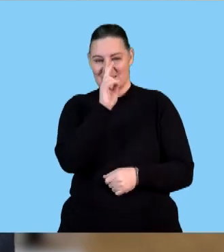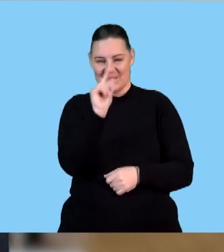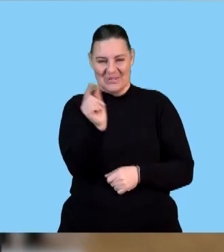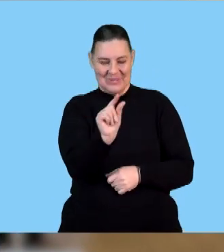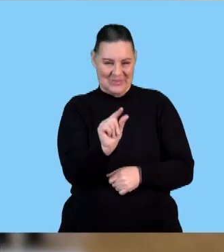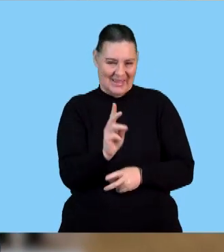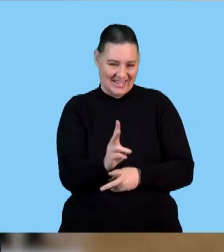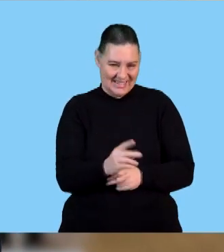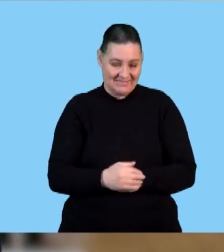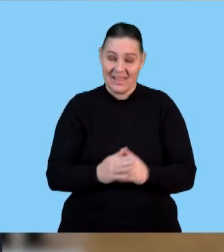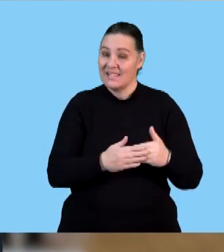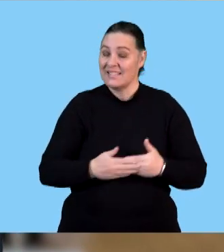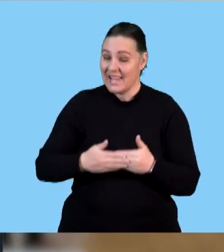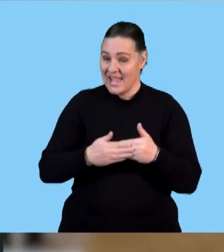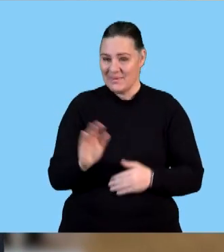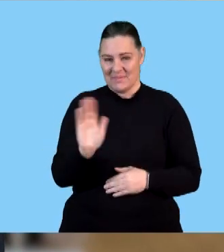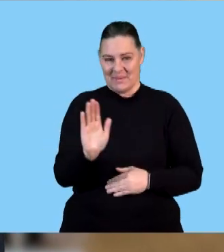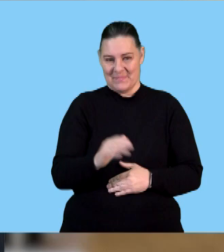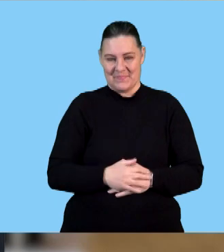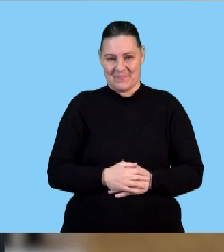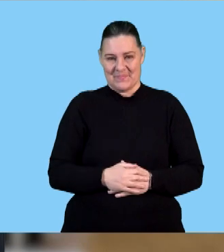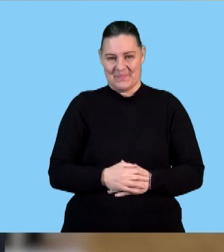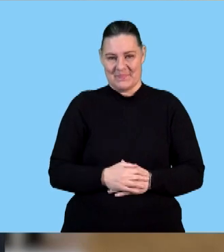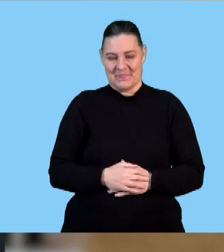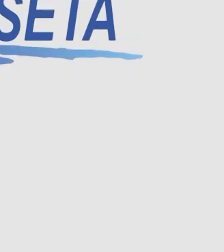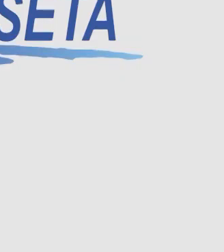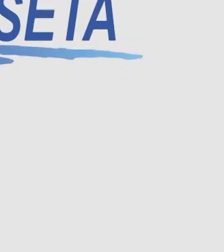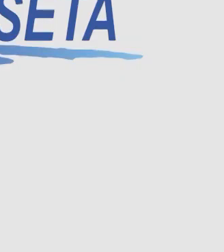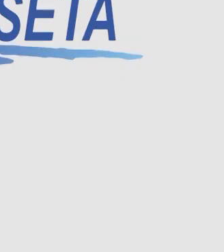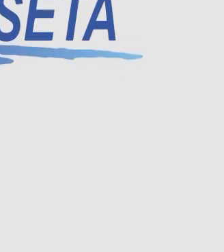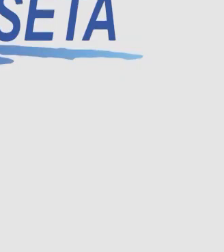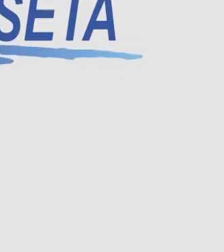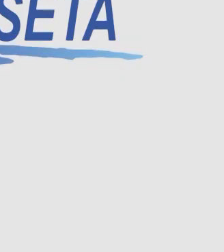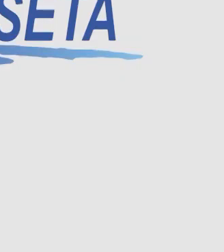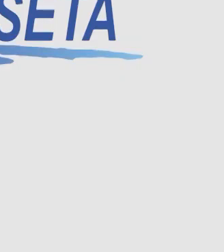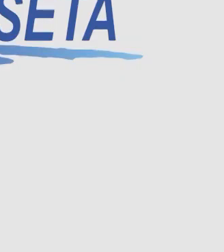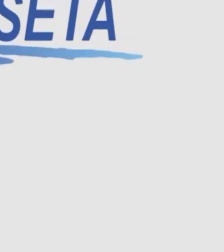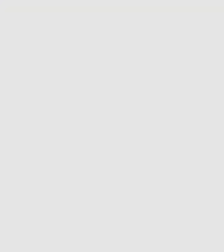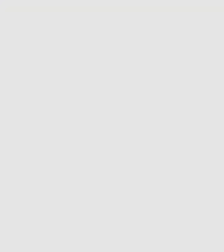to you guys again soon. Take care. Bye-bye.